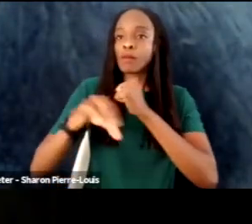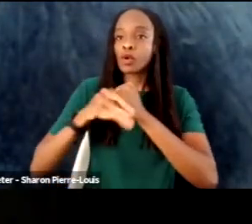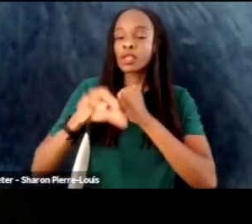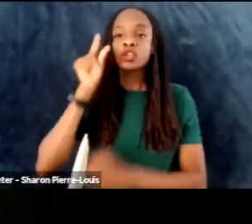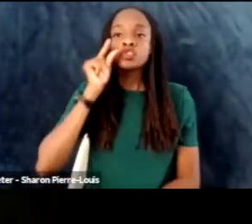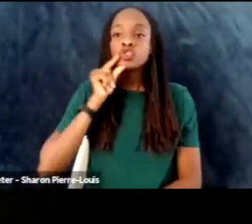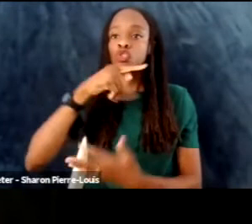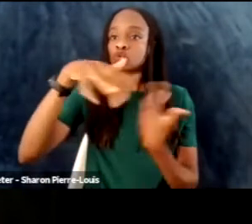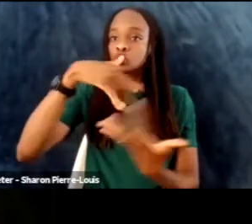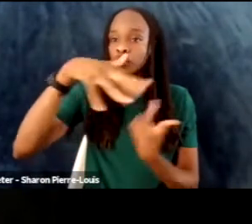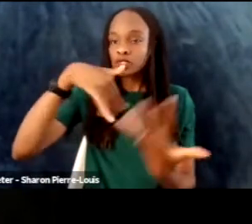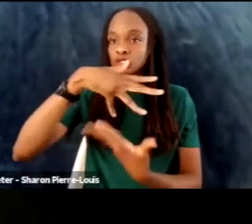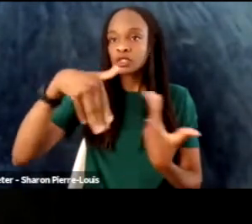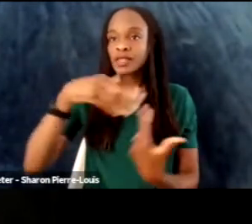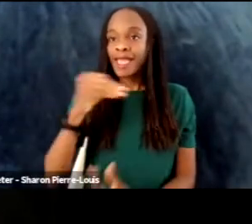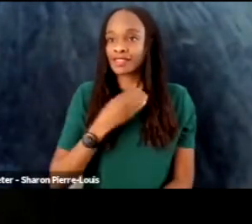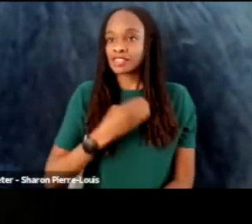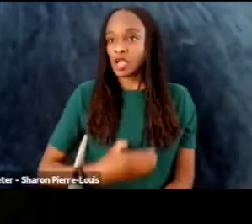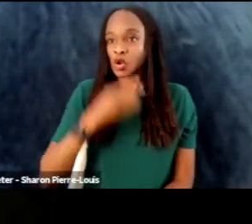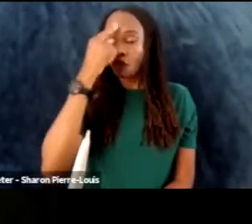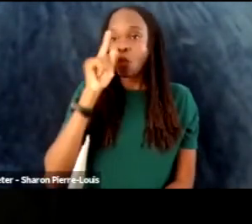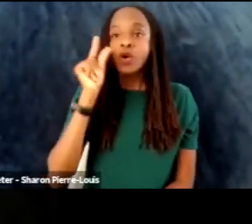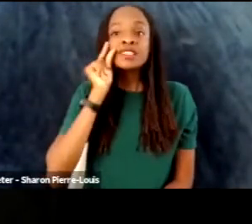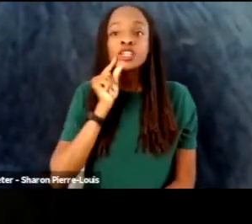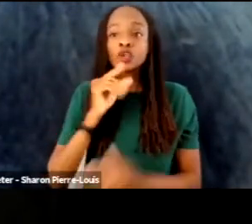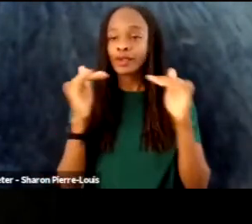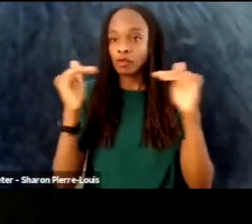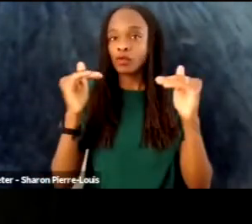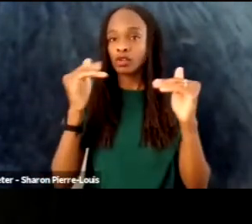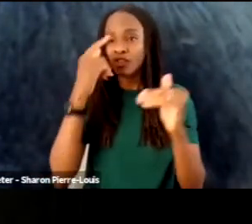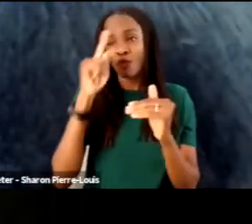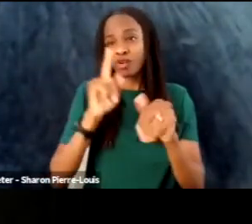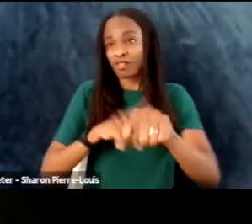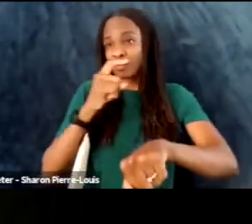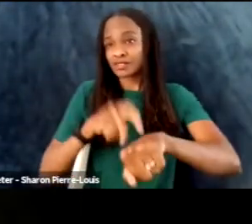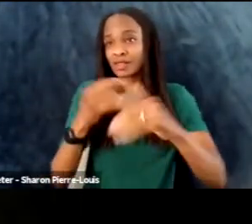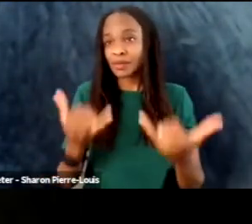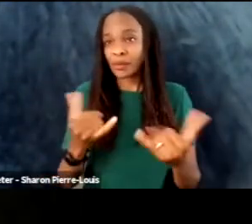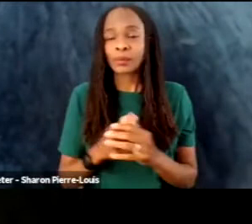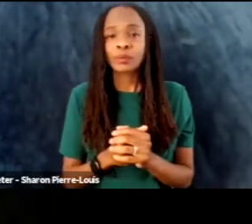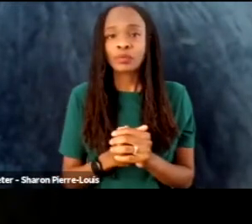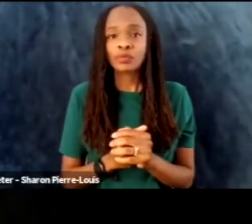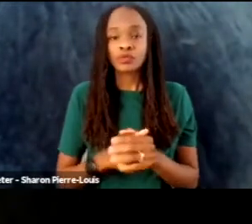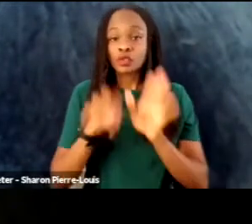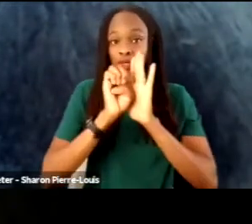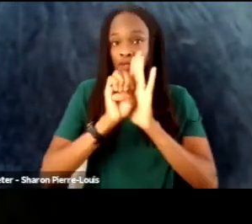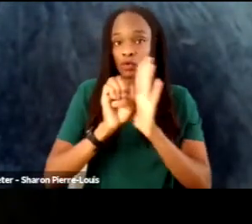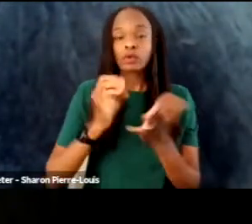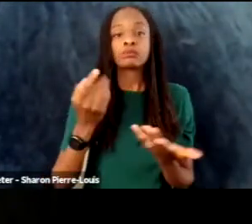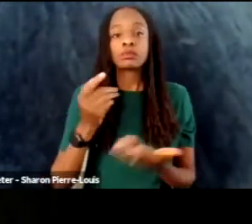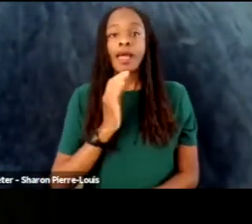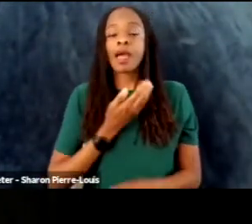desire for gender equity for quite some time now. For example, our work with LEGO and the